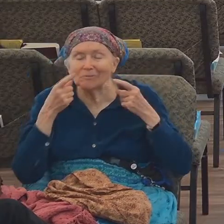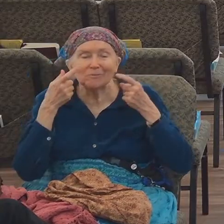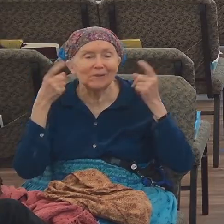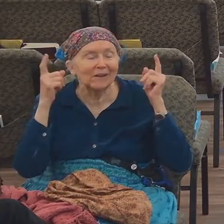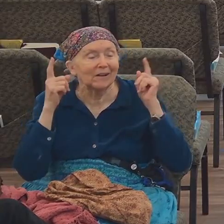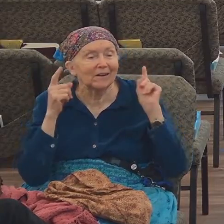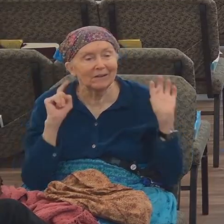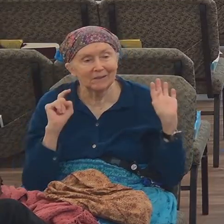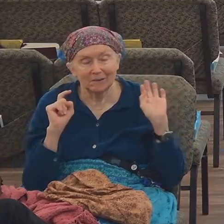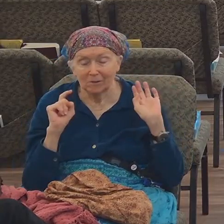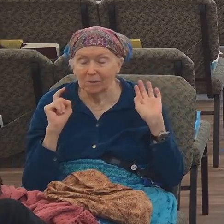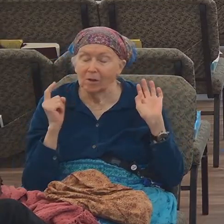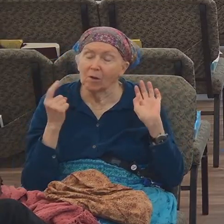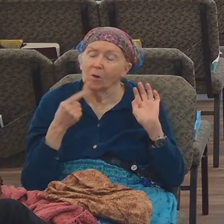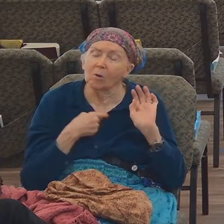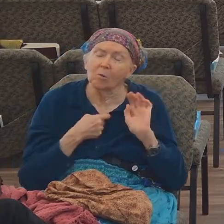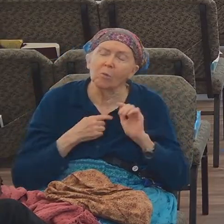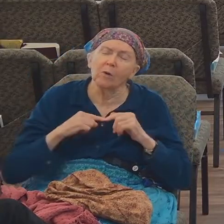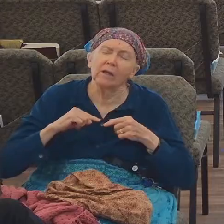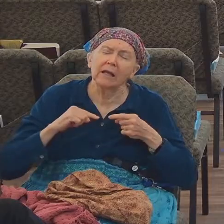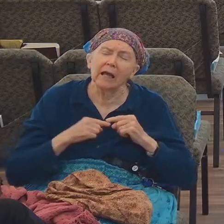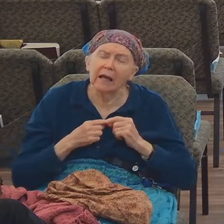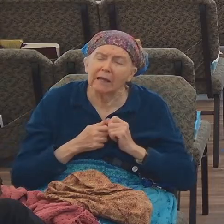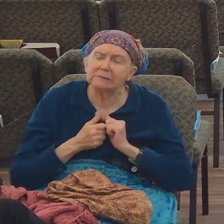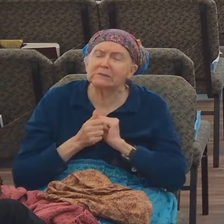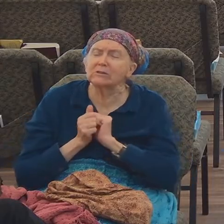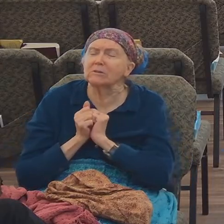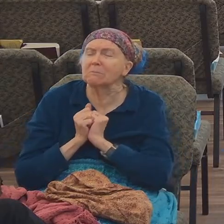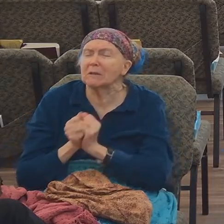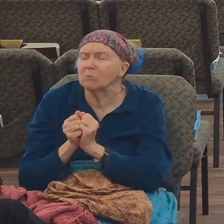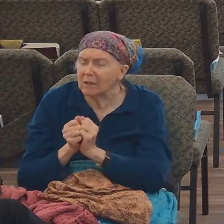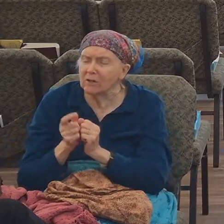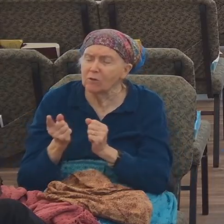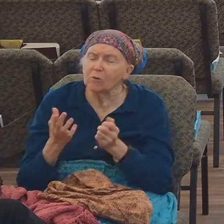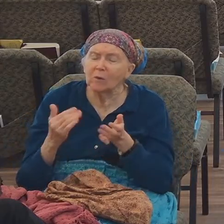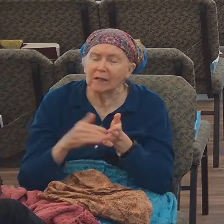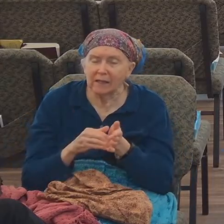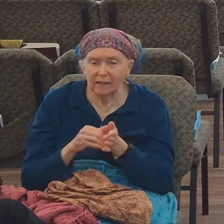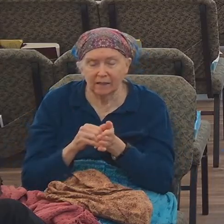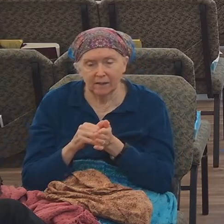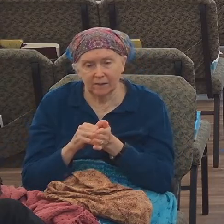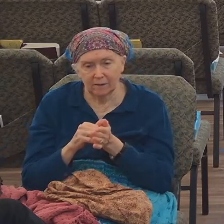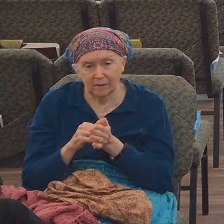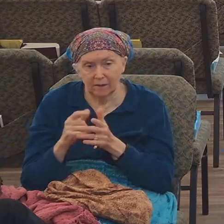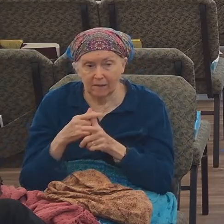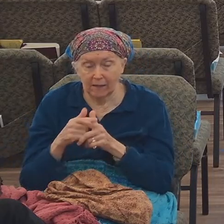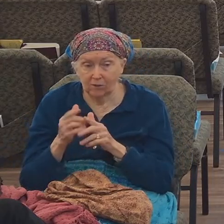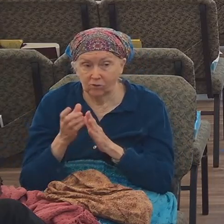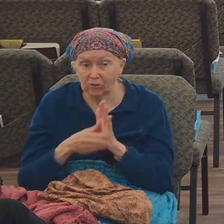ate for you. We ate to be with you once again. And then we turn to chapter 3.